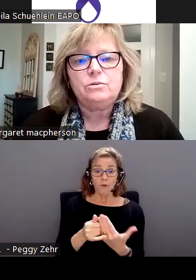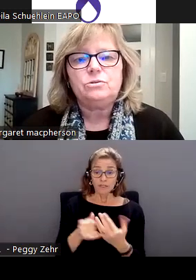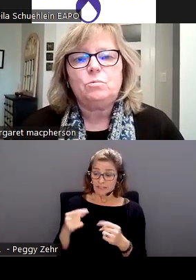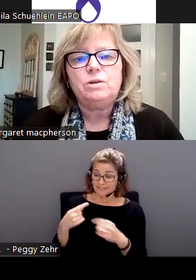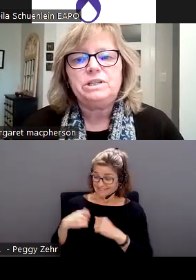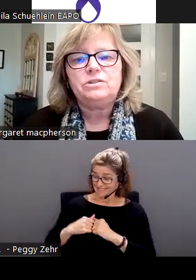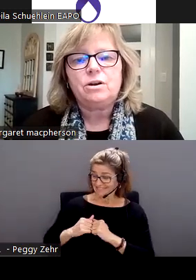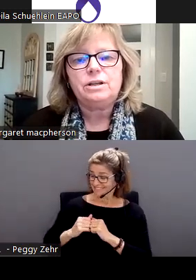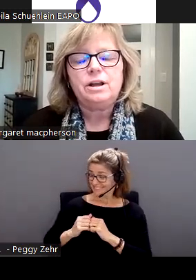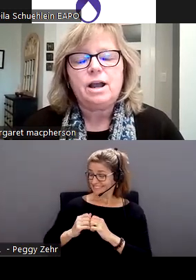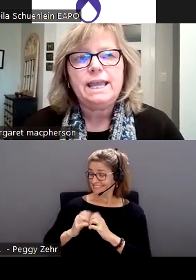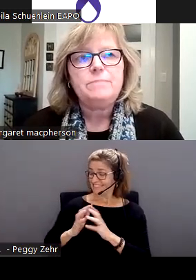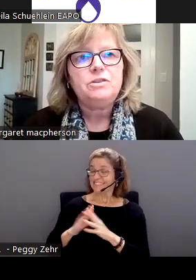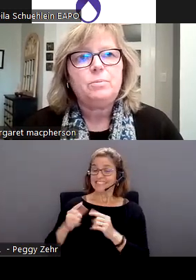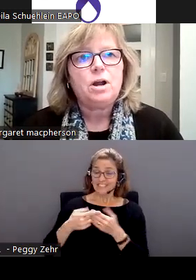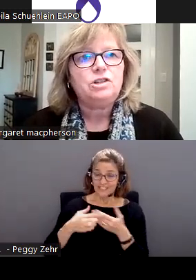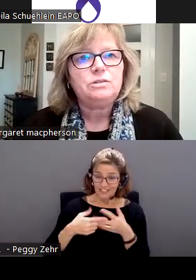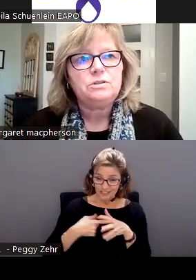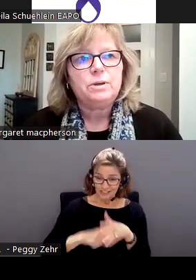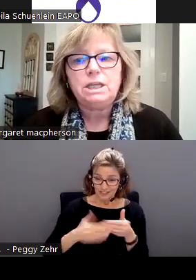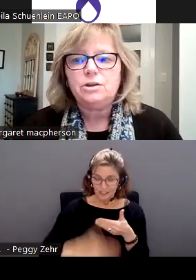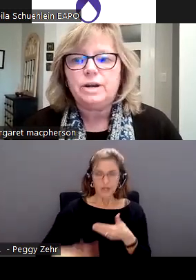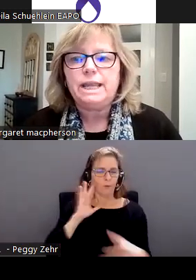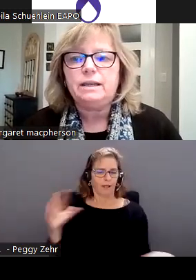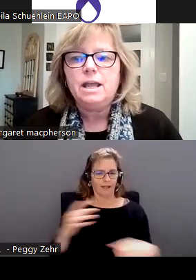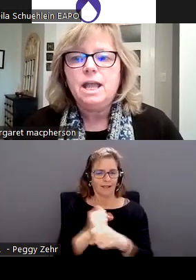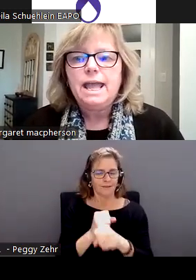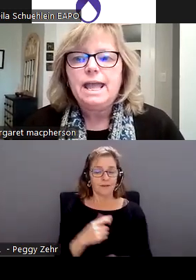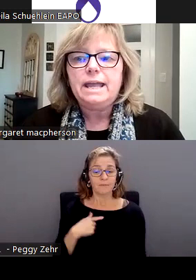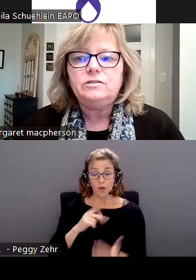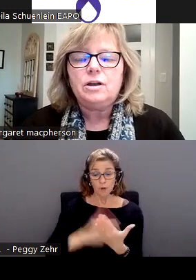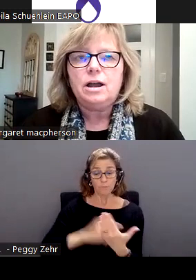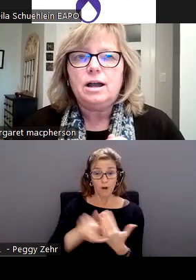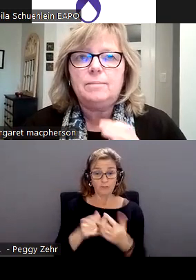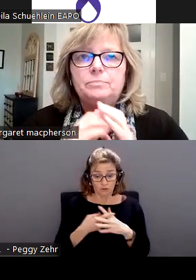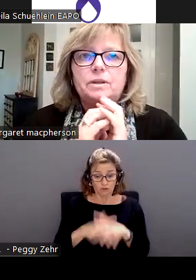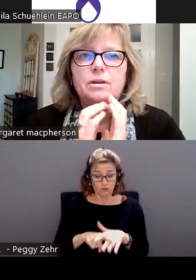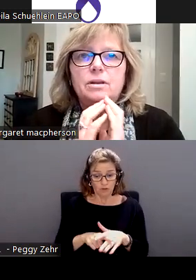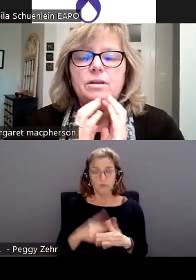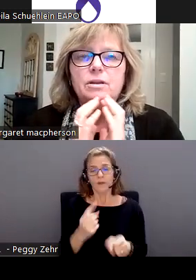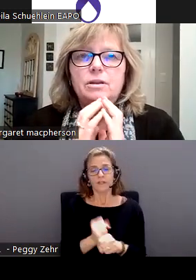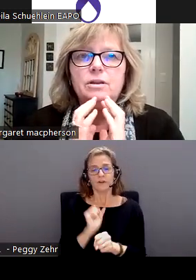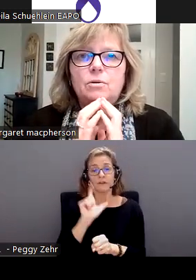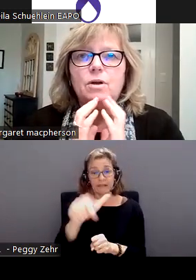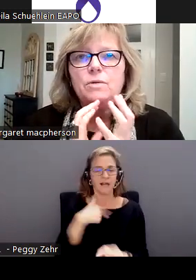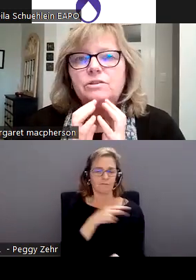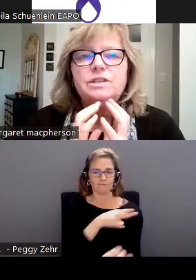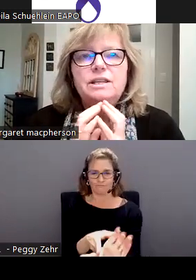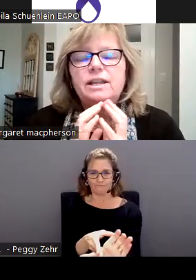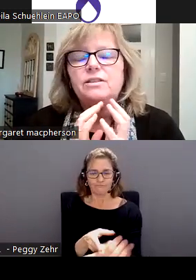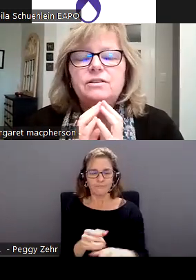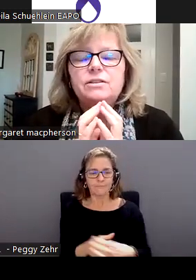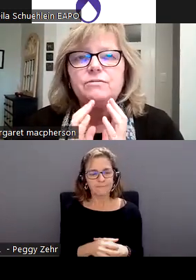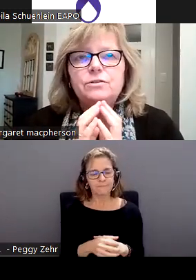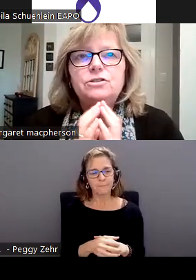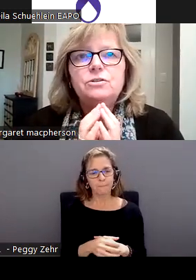you know, sort of where we started. I came to the project, it was about a year in, and, you know, we could see